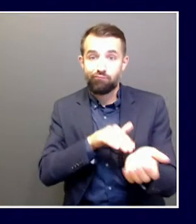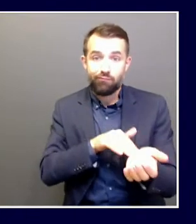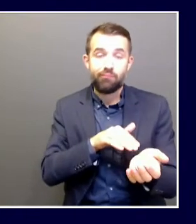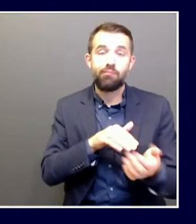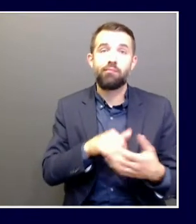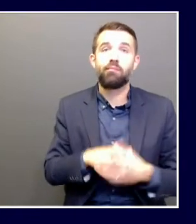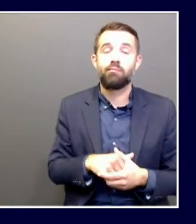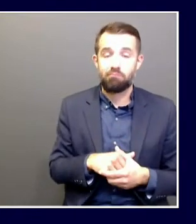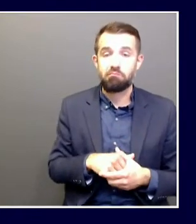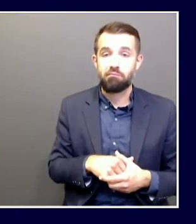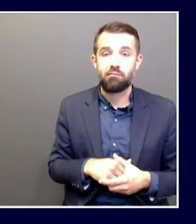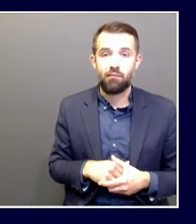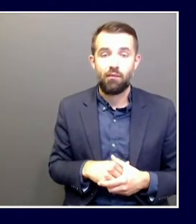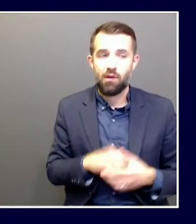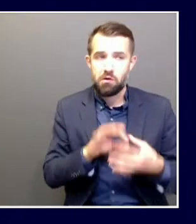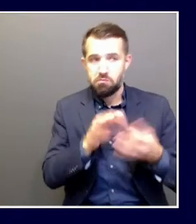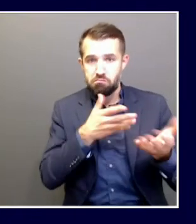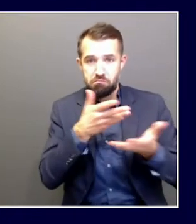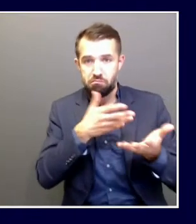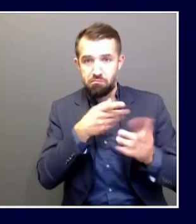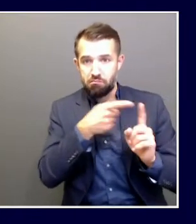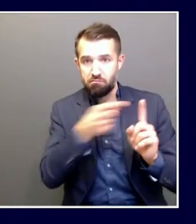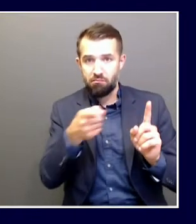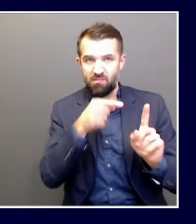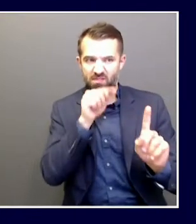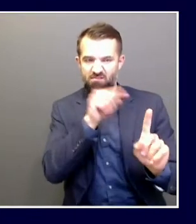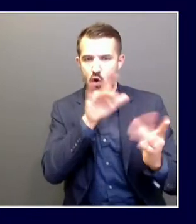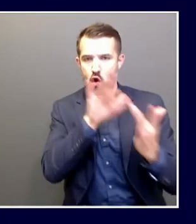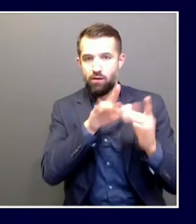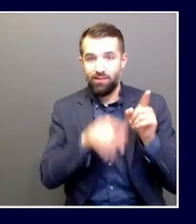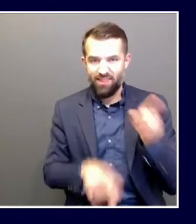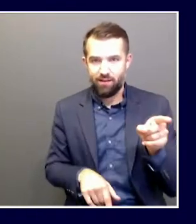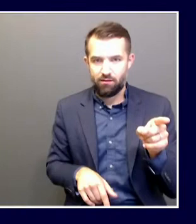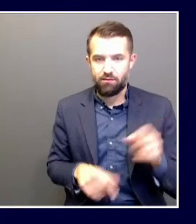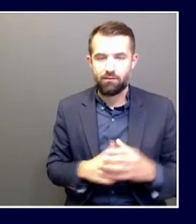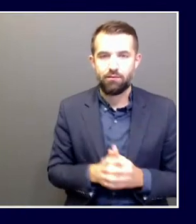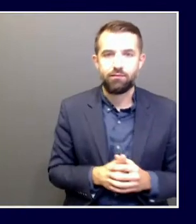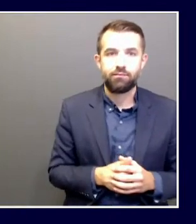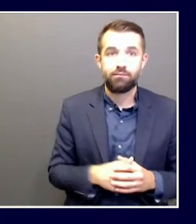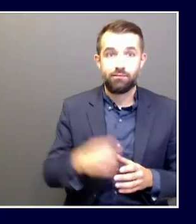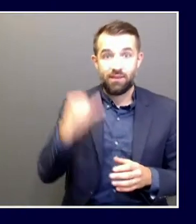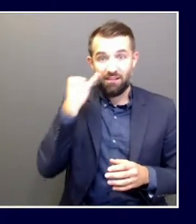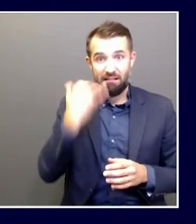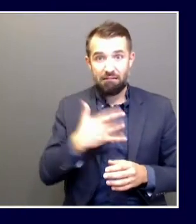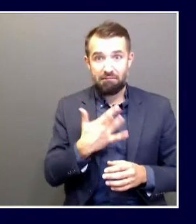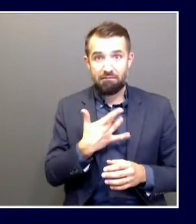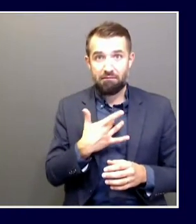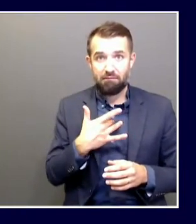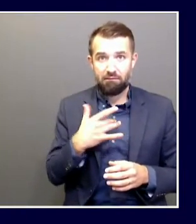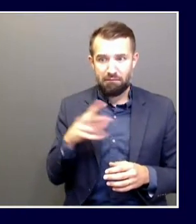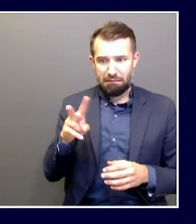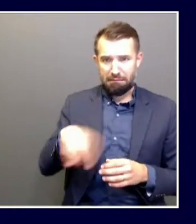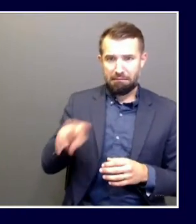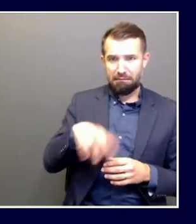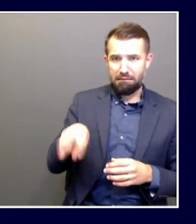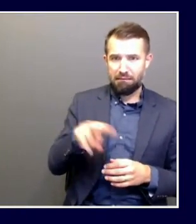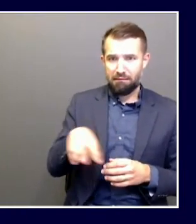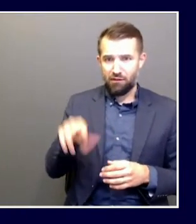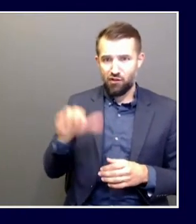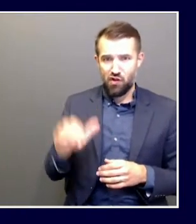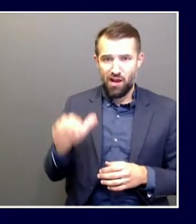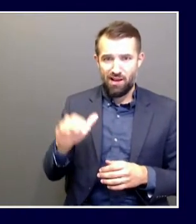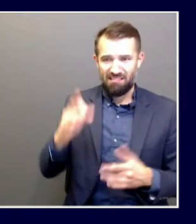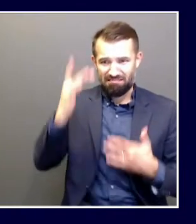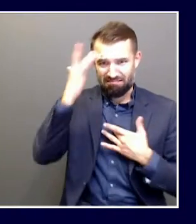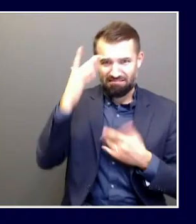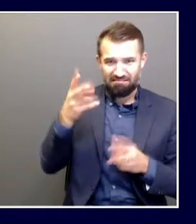to. If you're concerned that your kid is particularly sick, they're really out of sorts in a way that they haven't been before when they've had a cold or